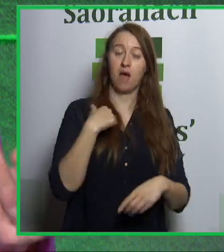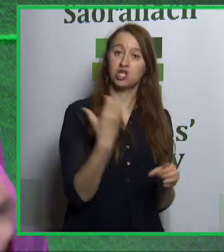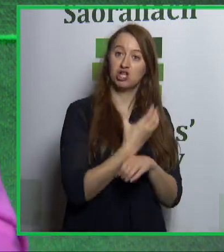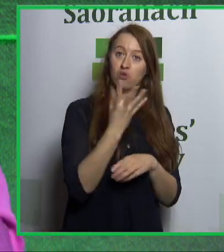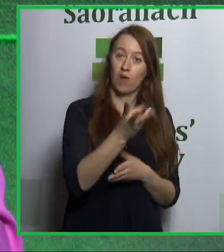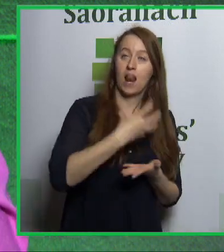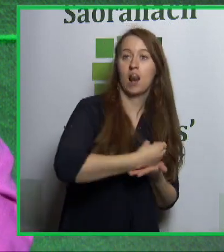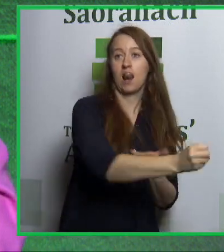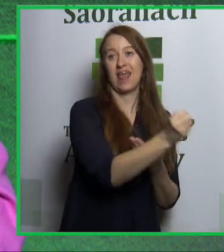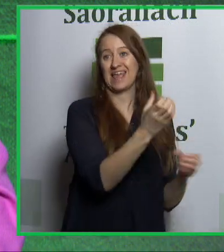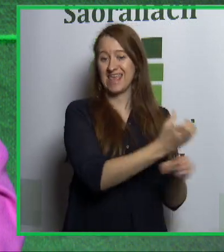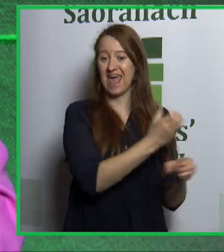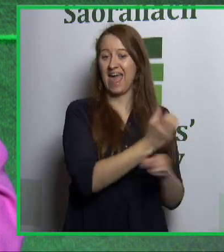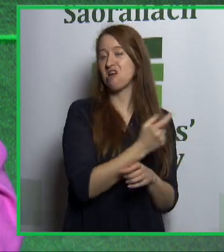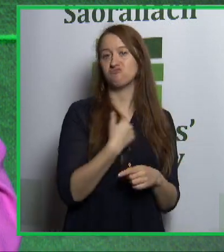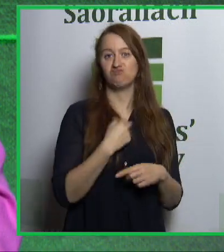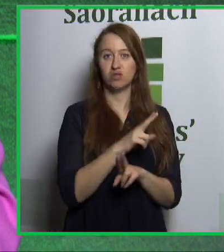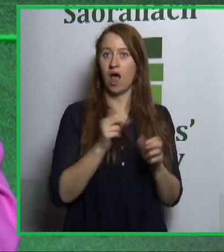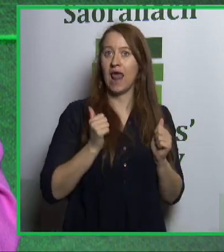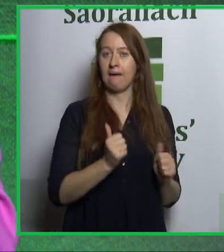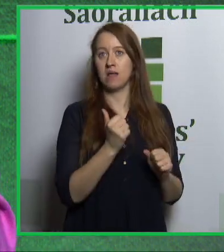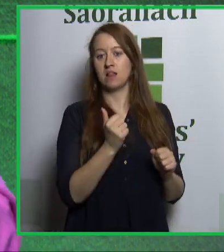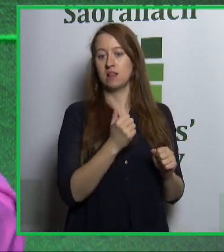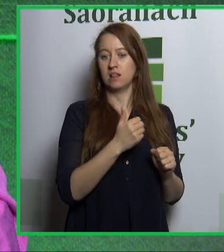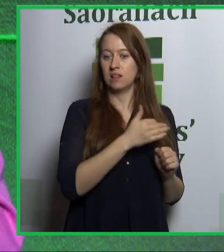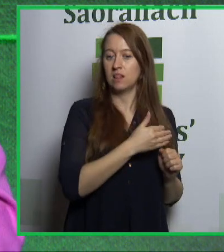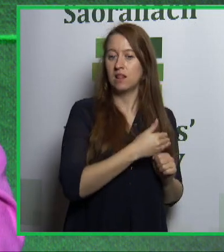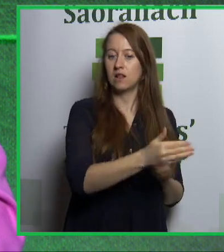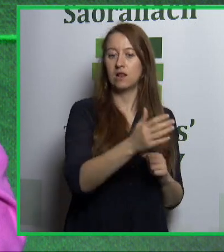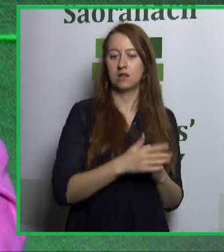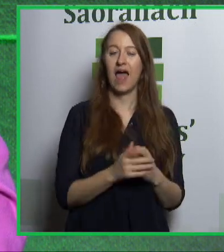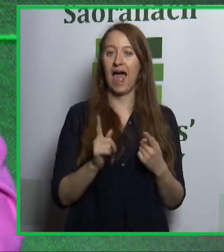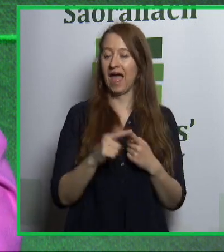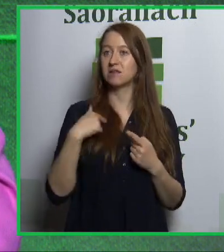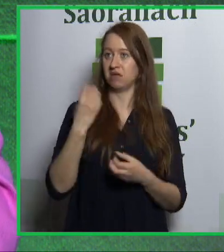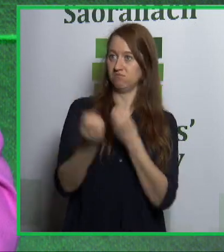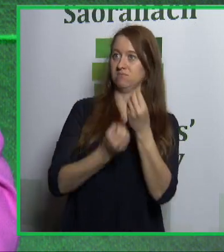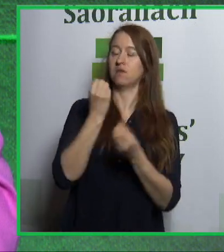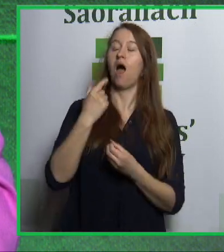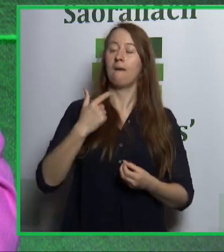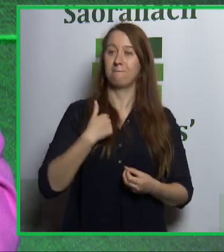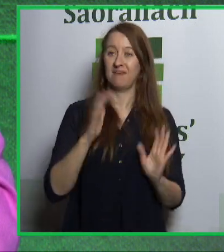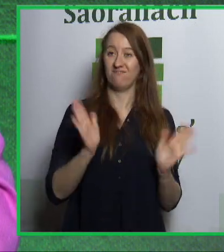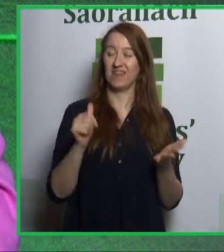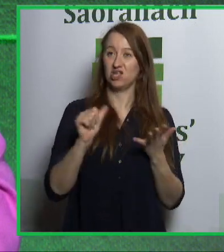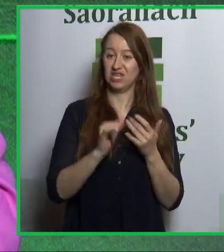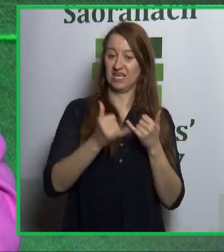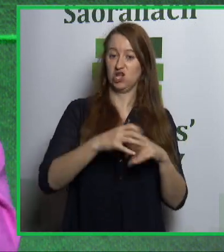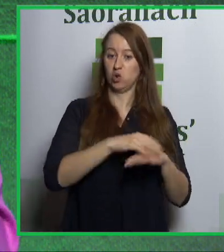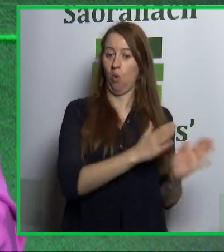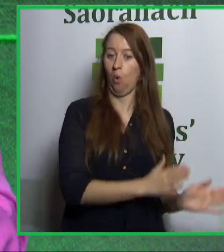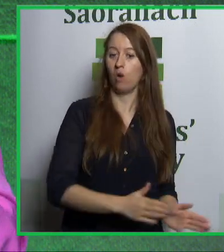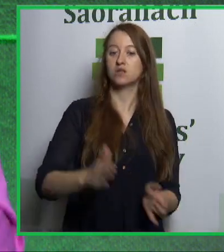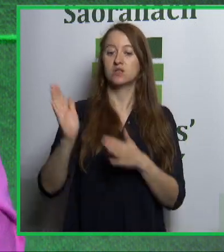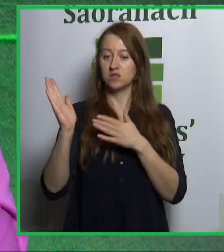know, I was awarded a stay since I'm like 6 years old. So she basically turned around and told me